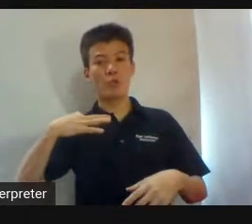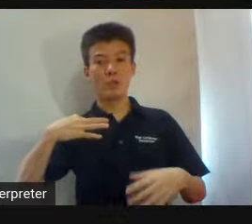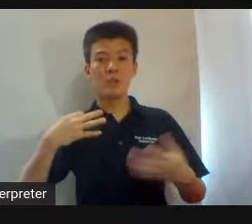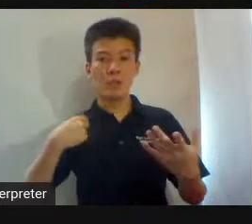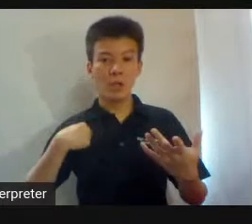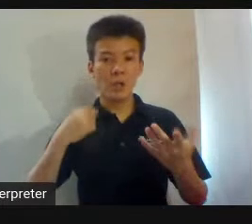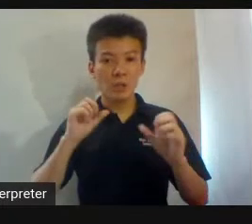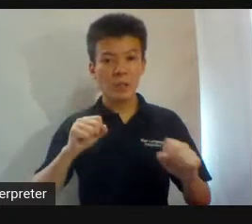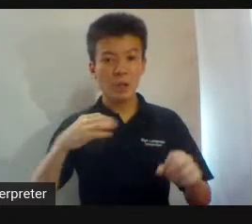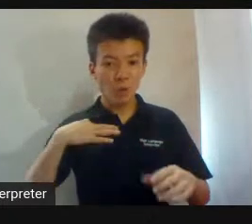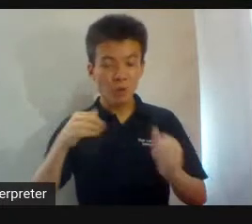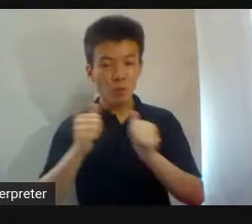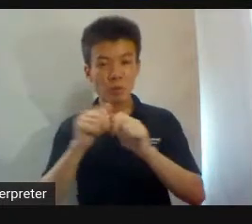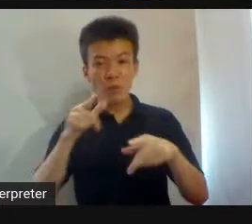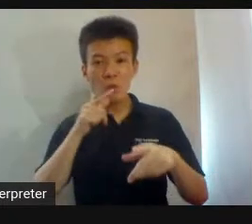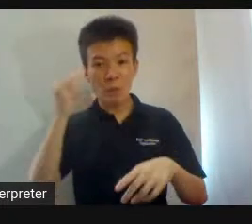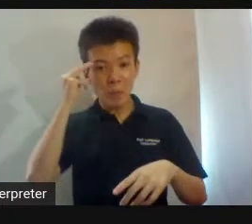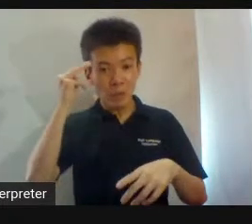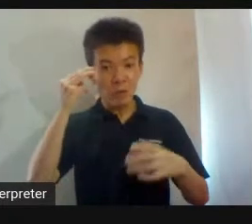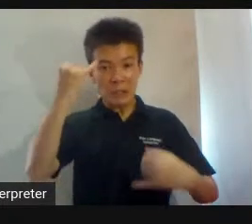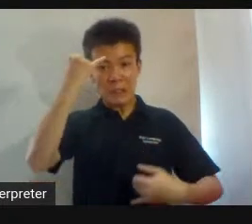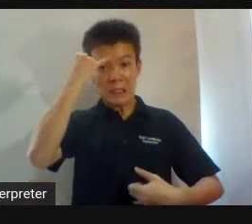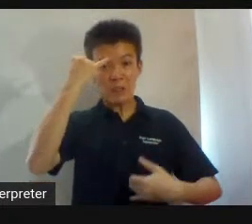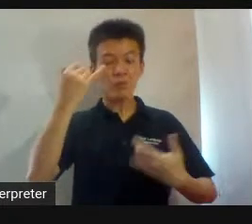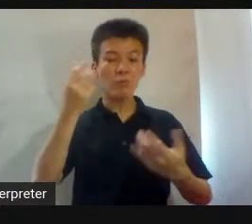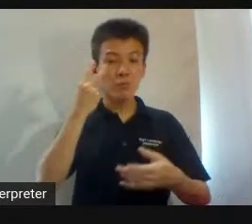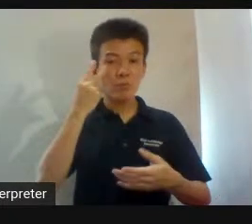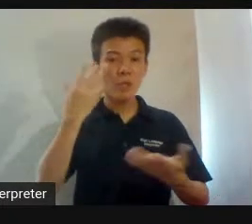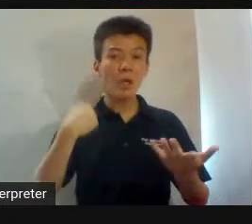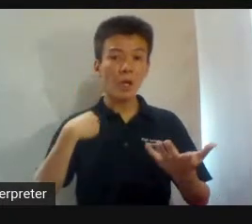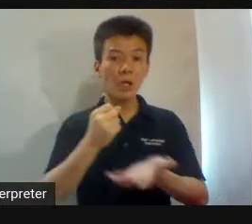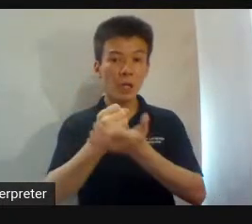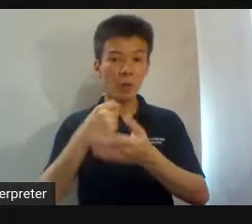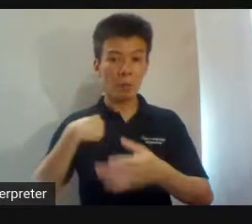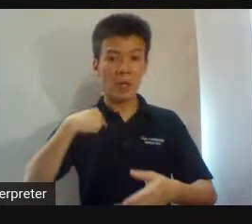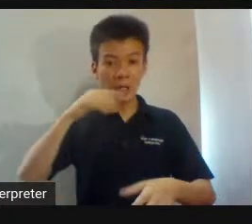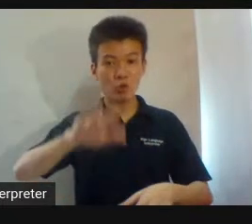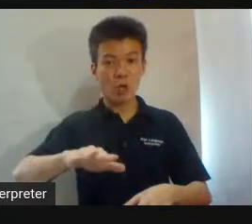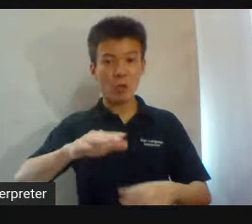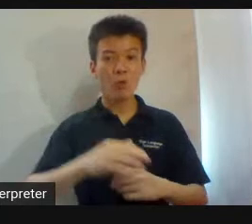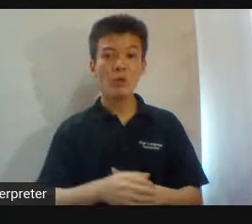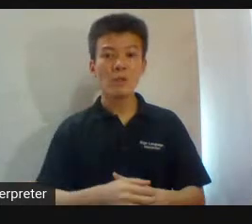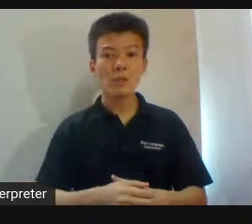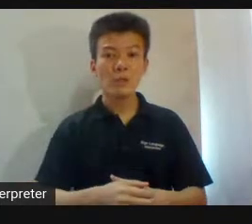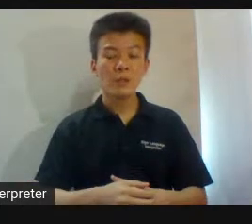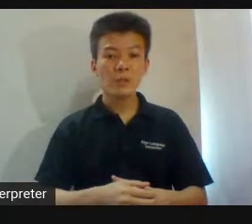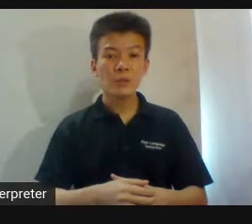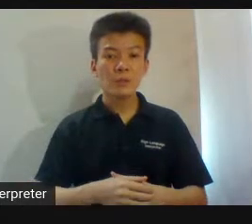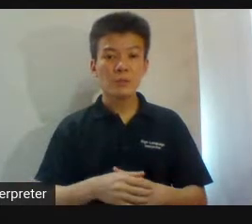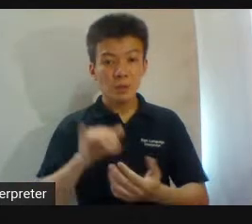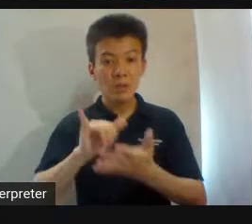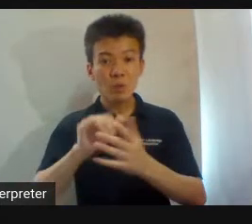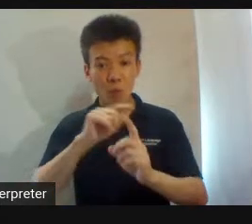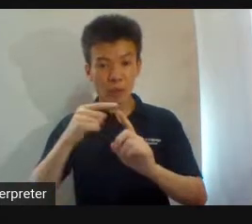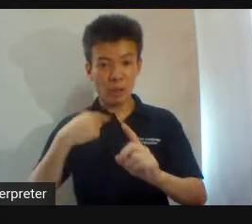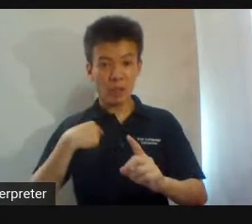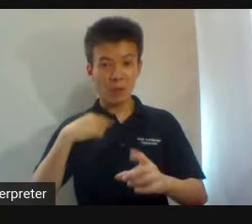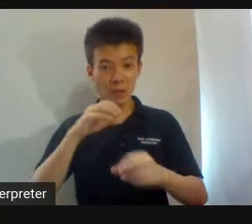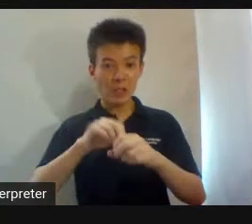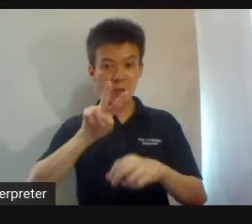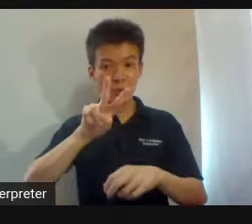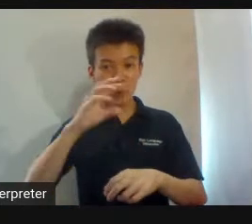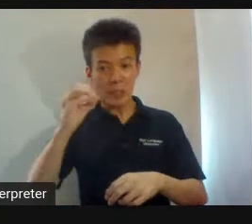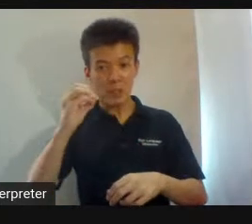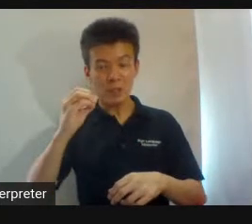I can volunteer with people who are mentally ill to see how I can help my child. And so, and this was when I was in my